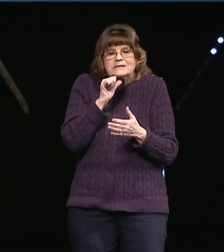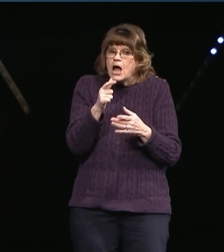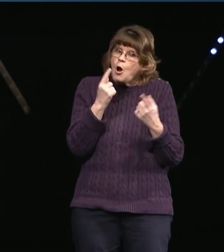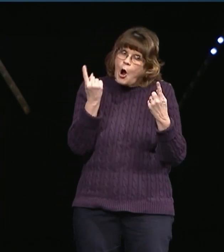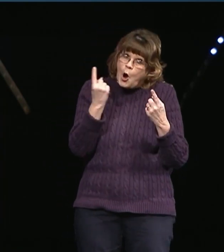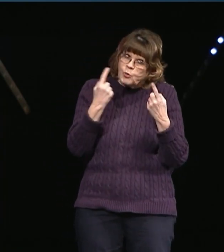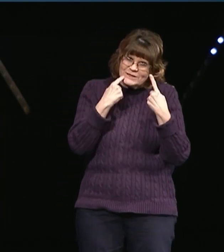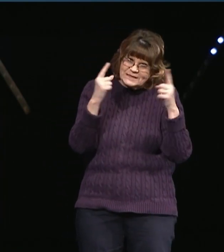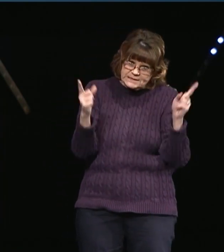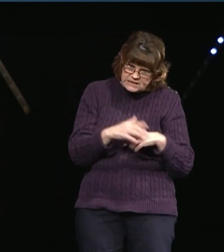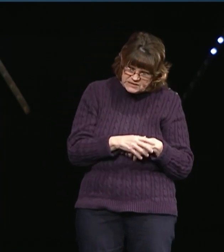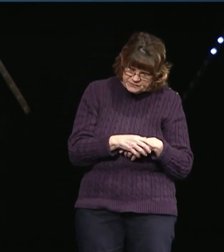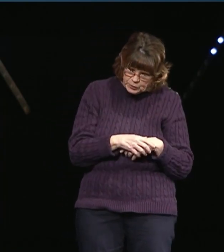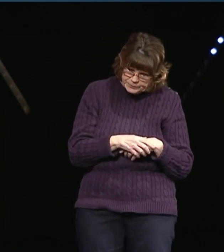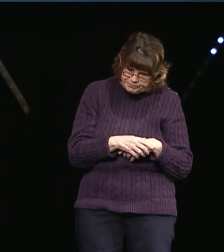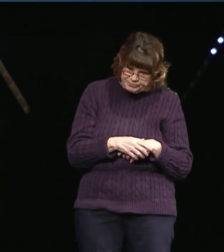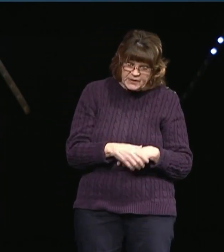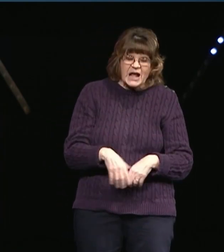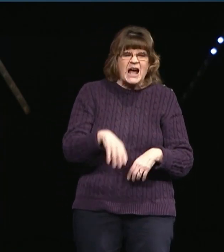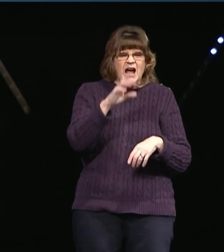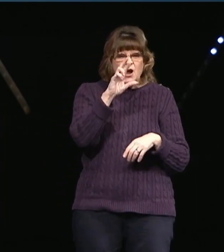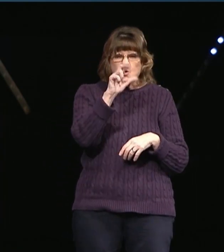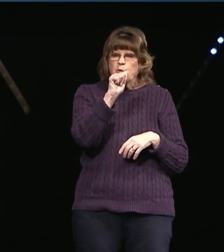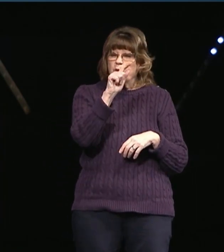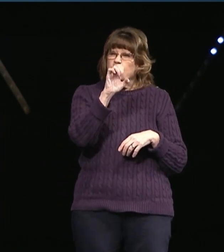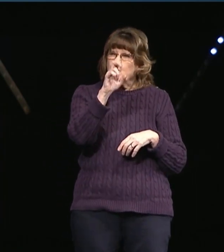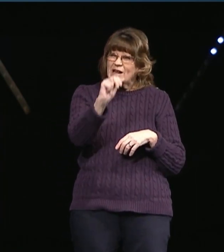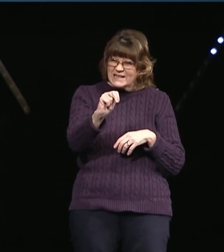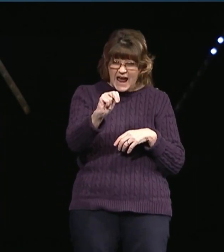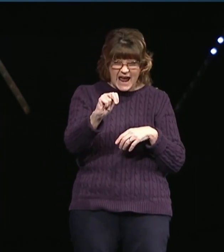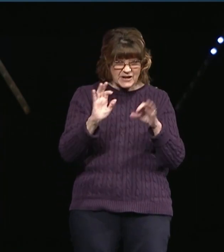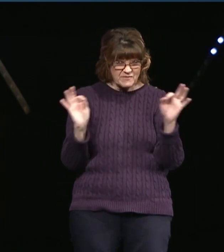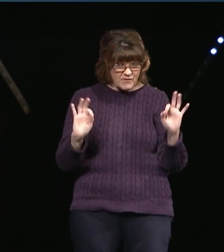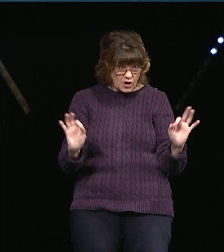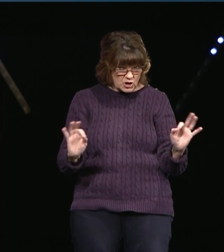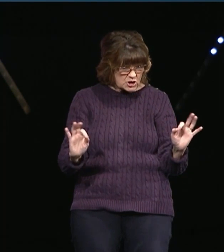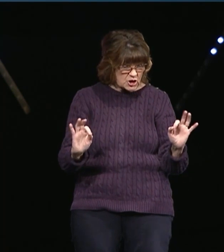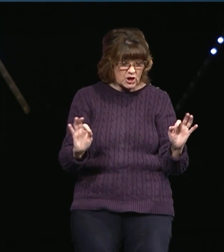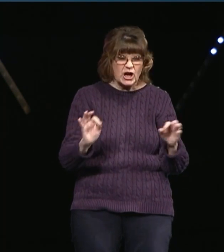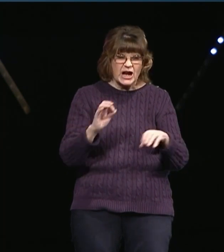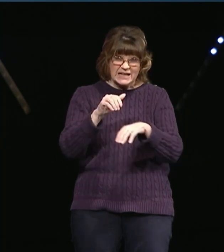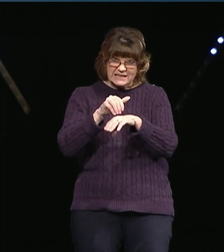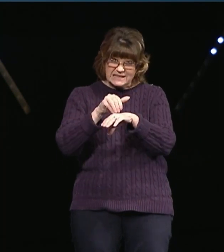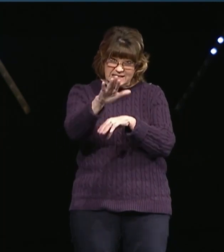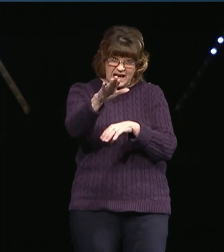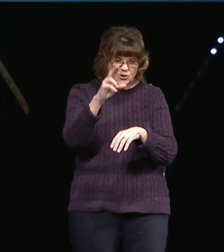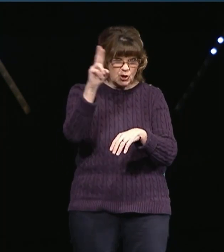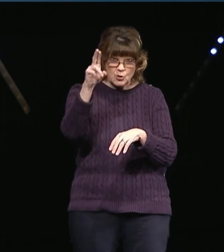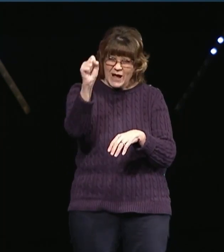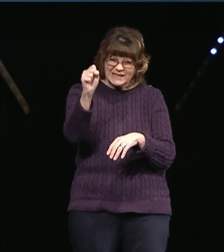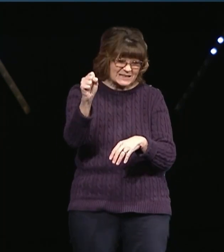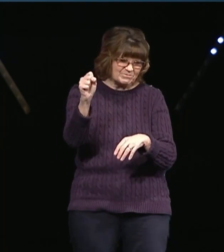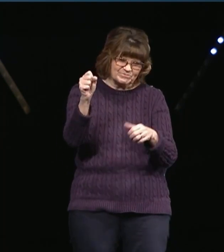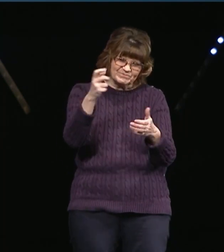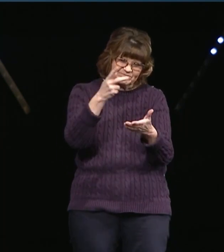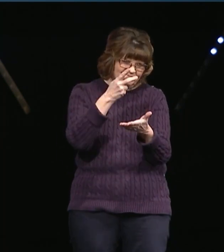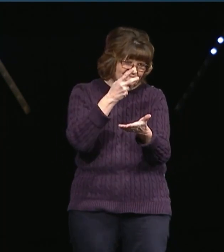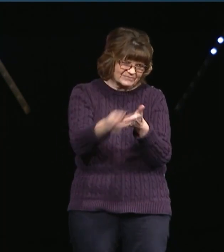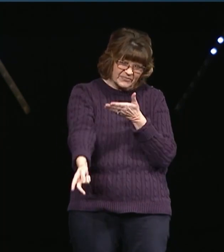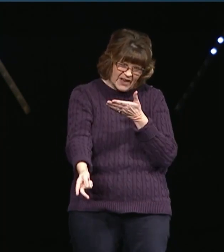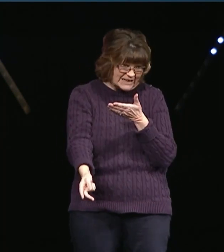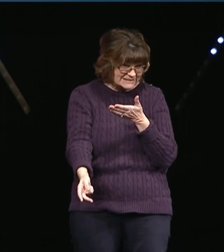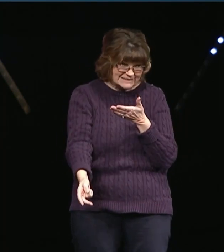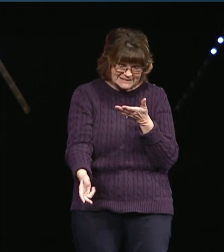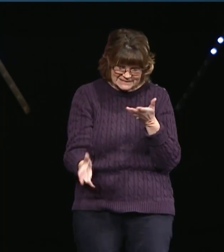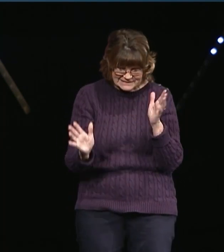out. Exporting quality rattan furniture and handmade bamboo rakes from the Philippines to the U.S. was met with near